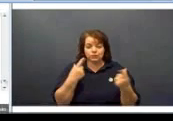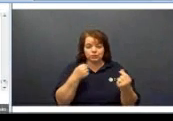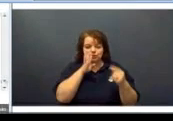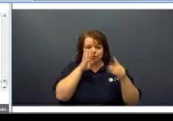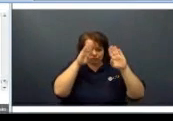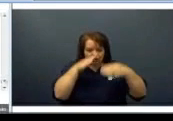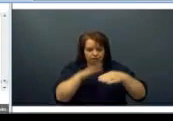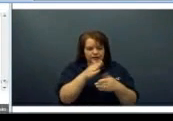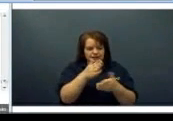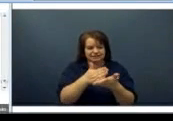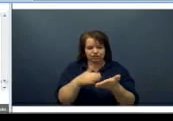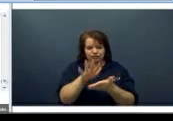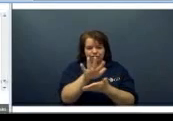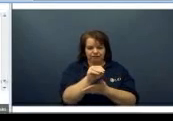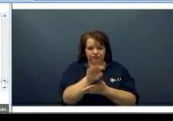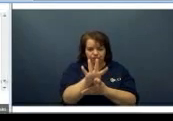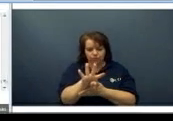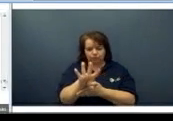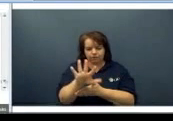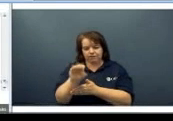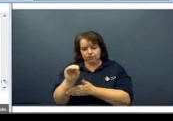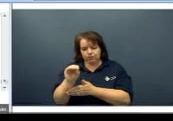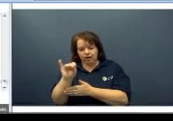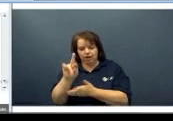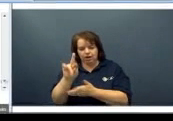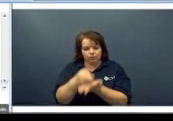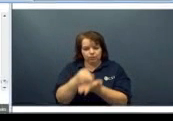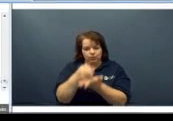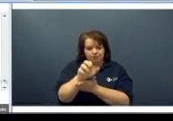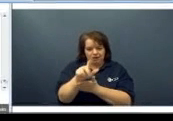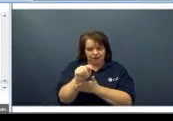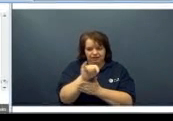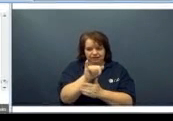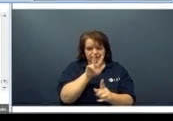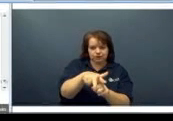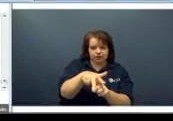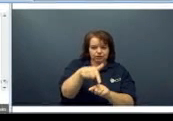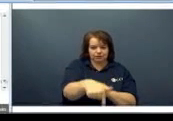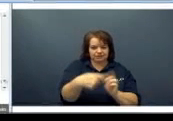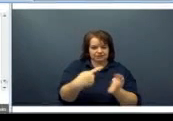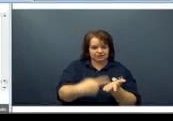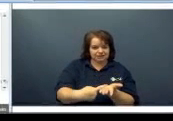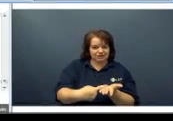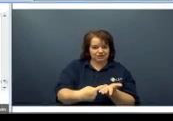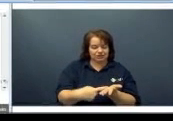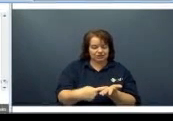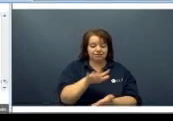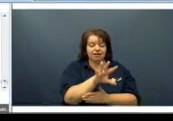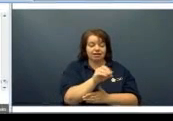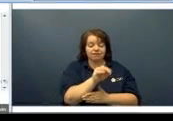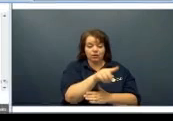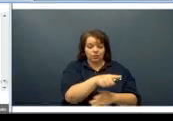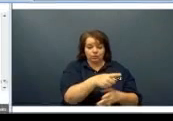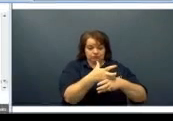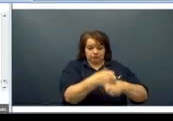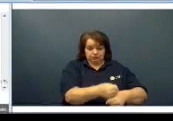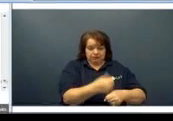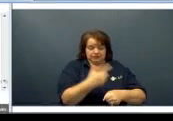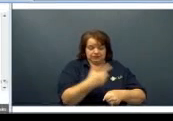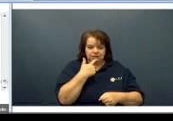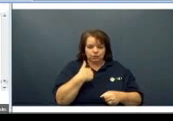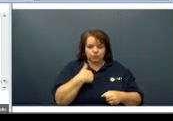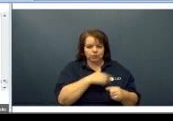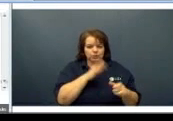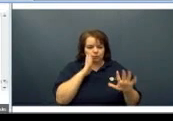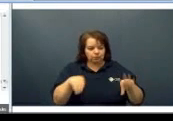So for today, we're really just going to talk about the Section 504 and 508 of the Rehabilitation Act that really pertain to this discussion.